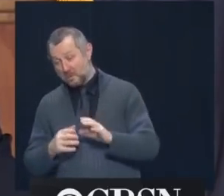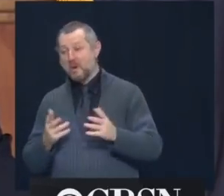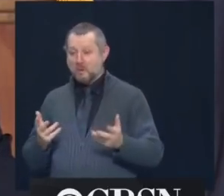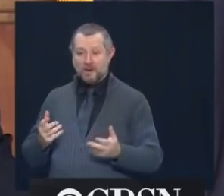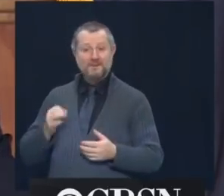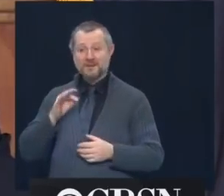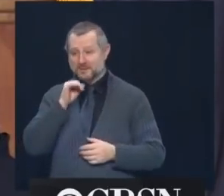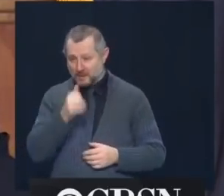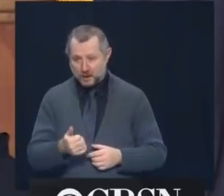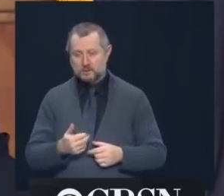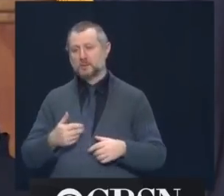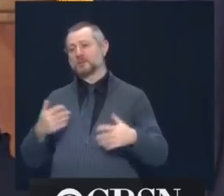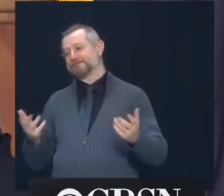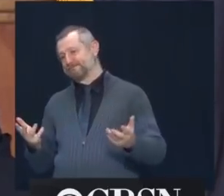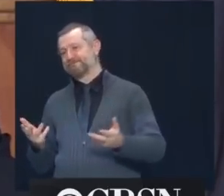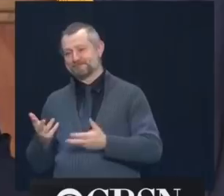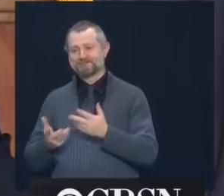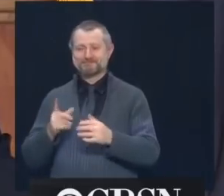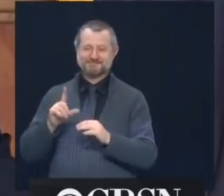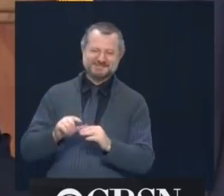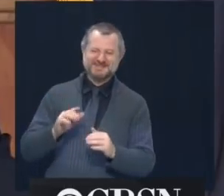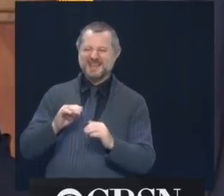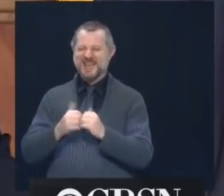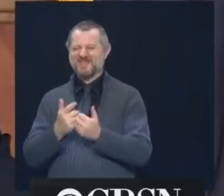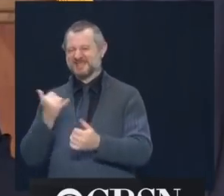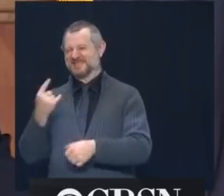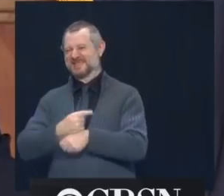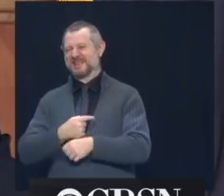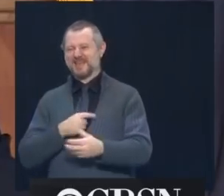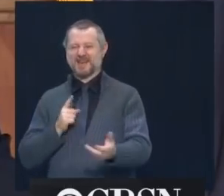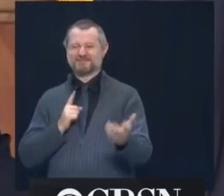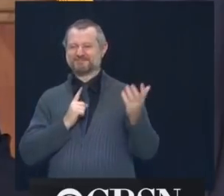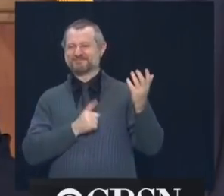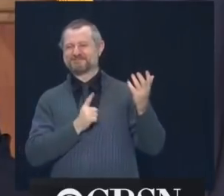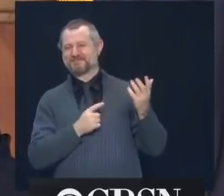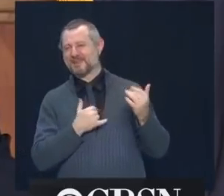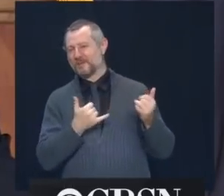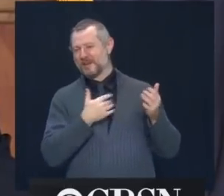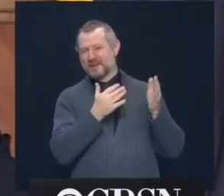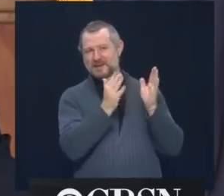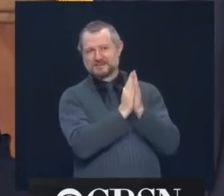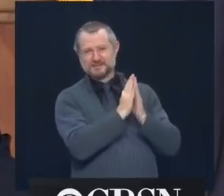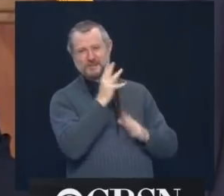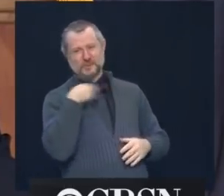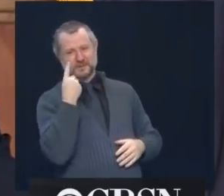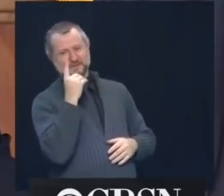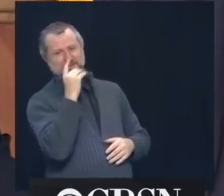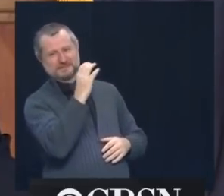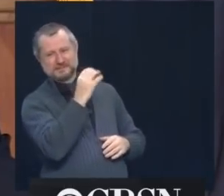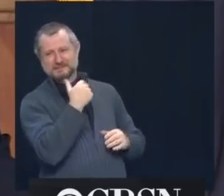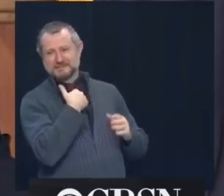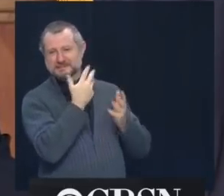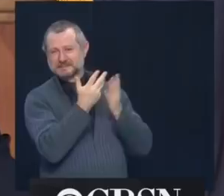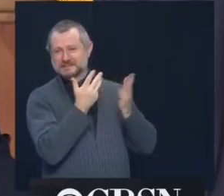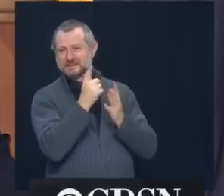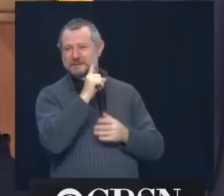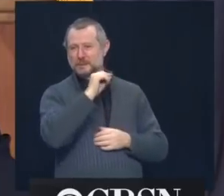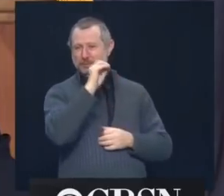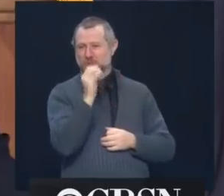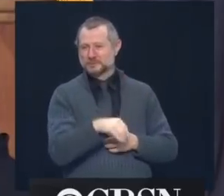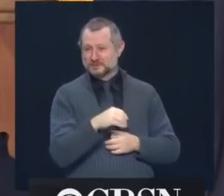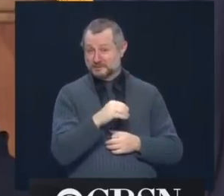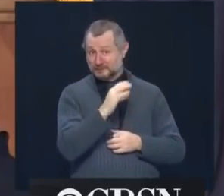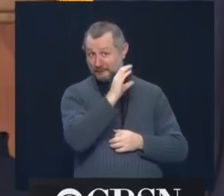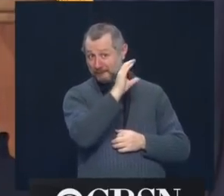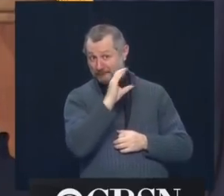is all about. We're asking Washington for that 20%. That's what we are asking Washington